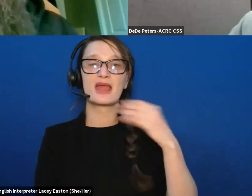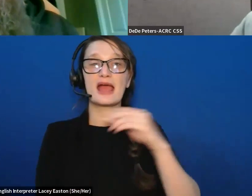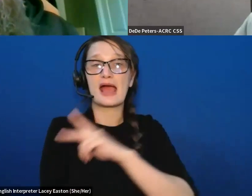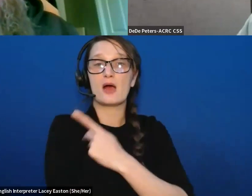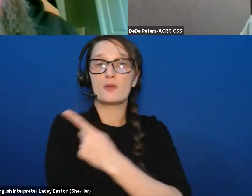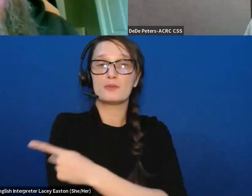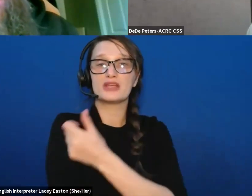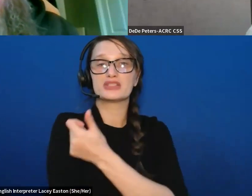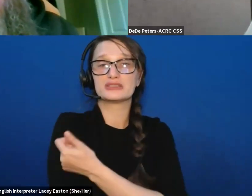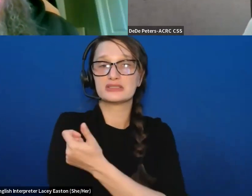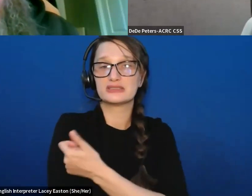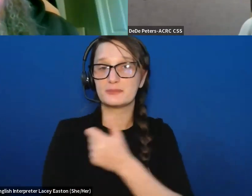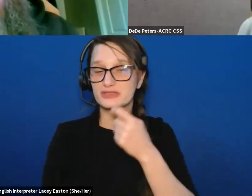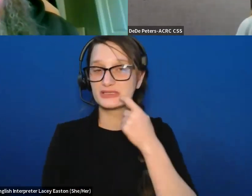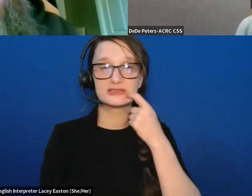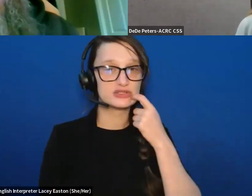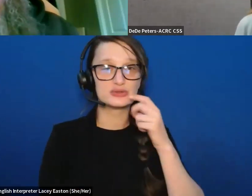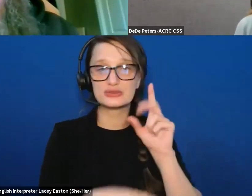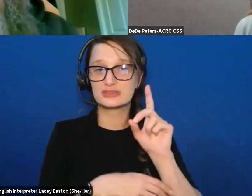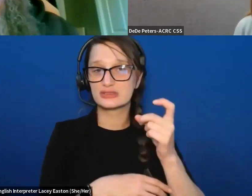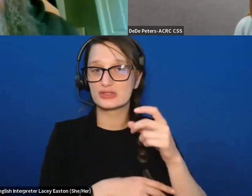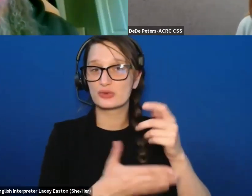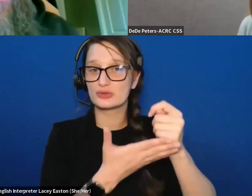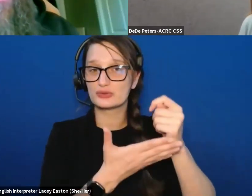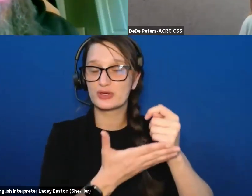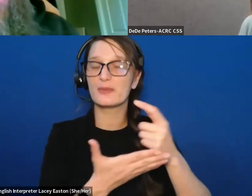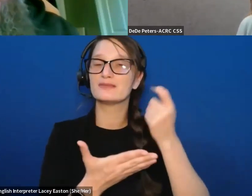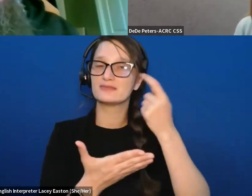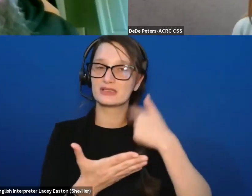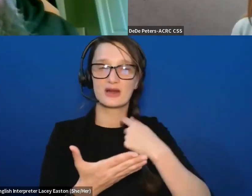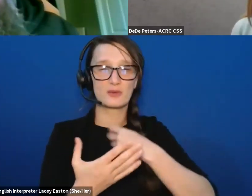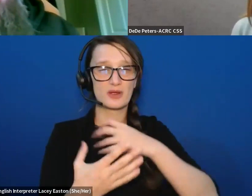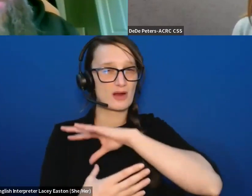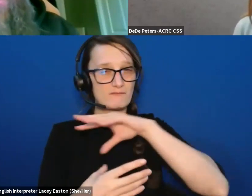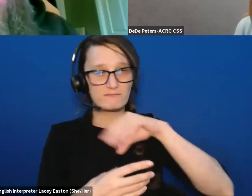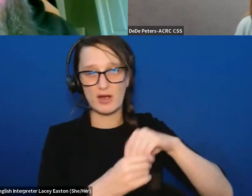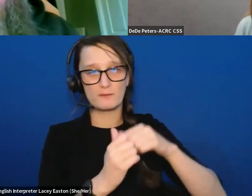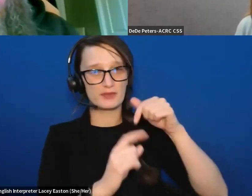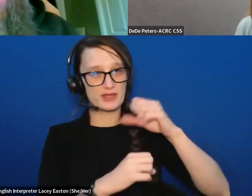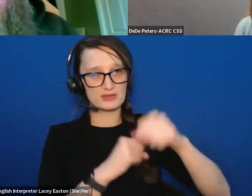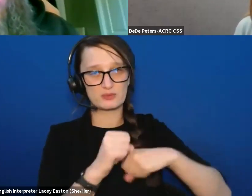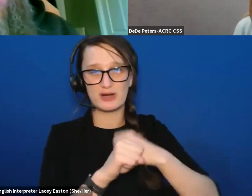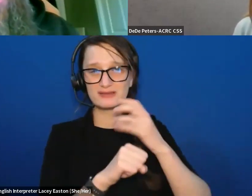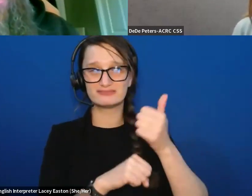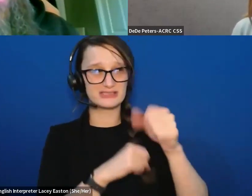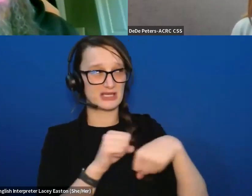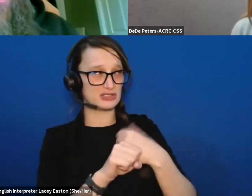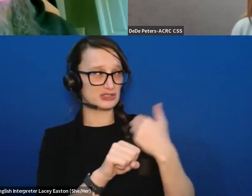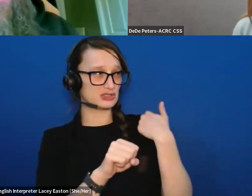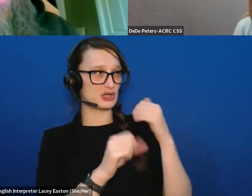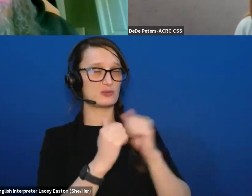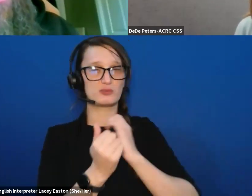treatment. Again, we were heavily involved in this world about 10 years ago with our regional center and